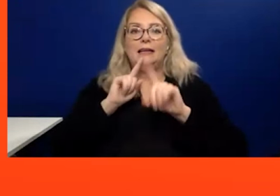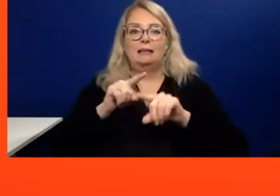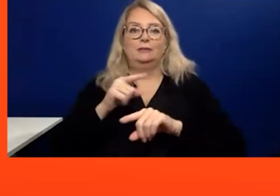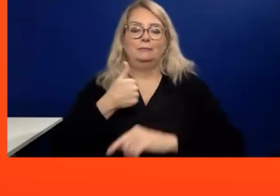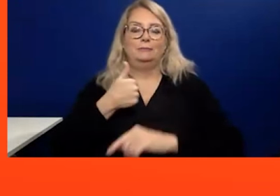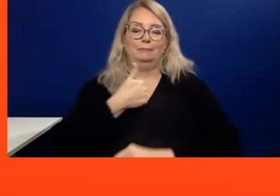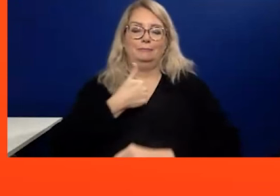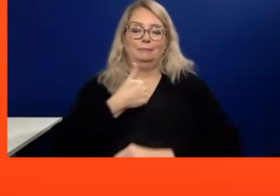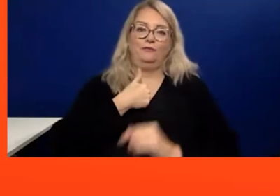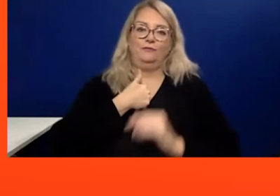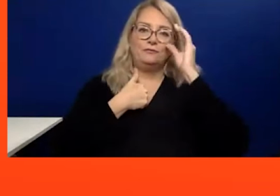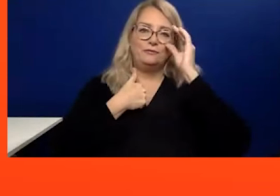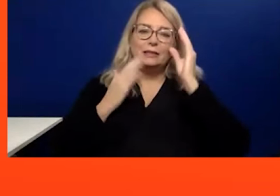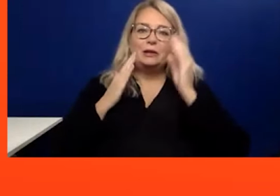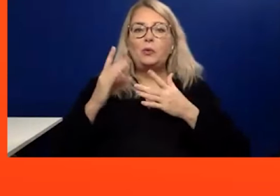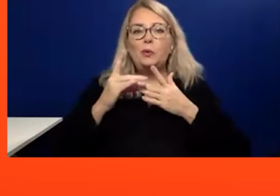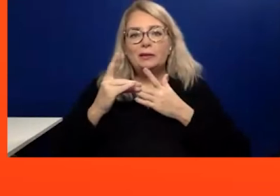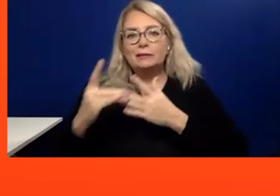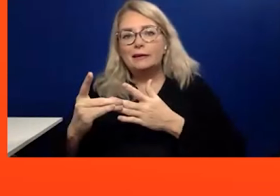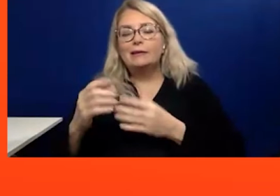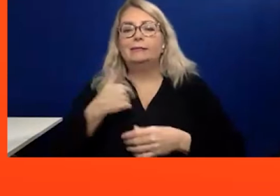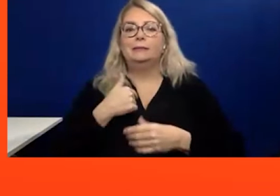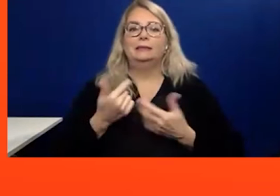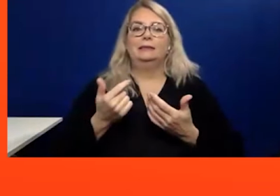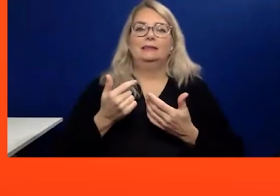is classic online